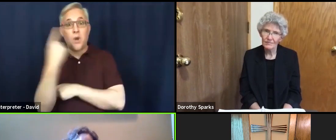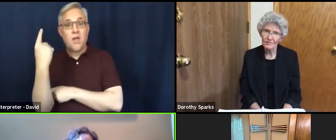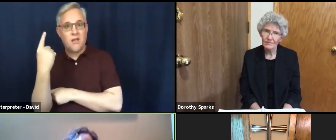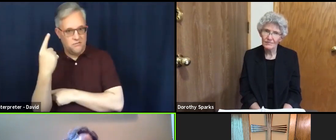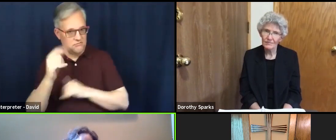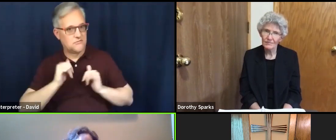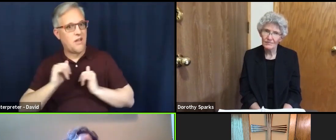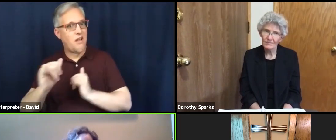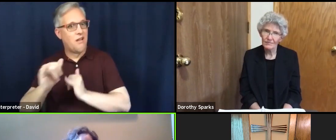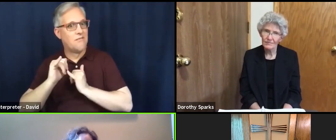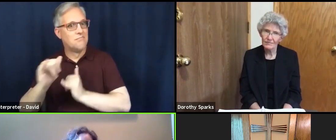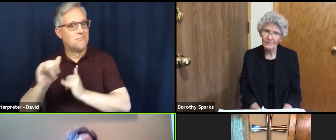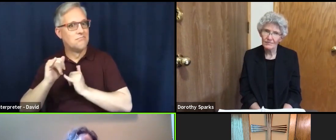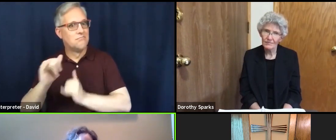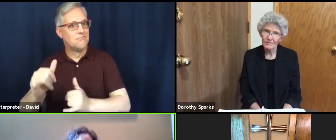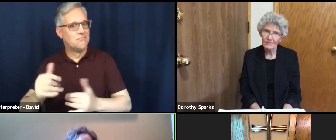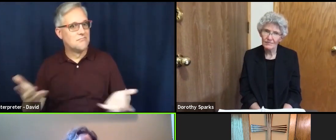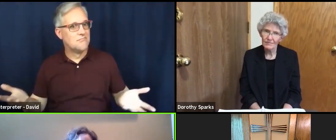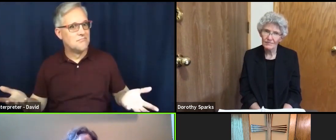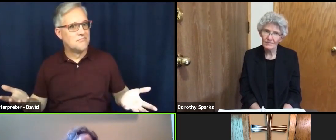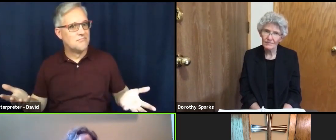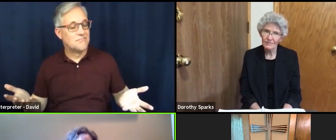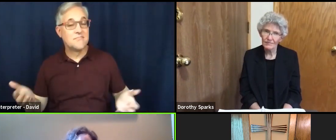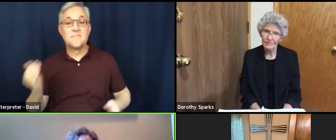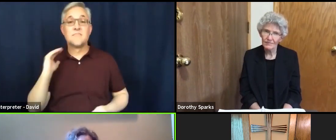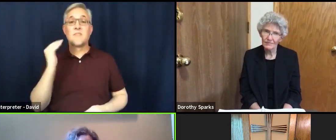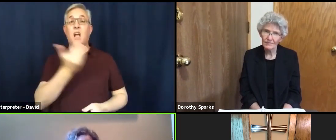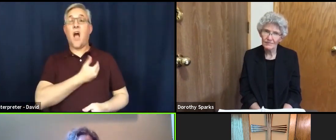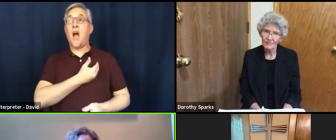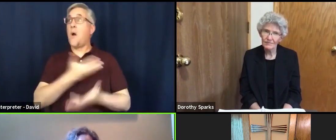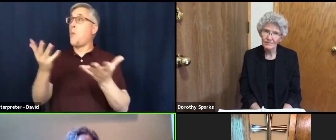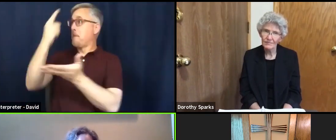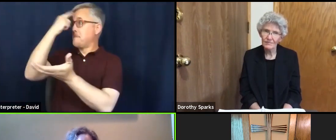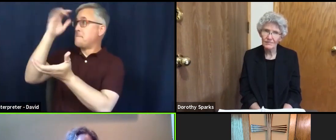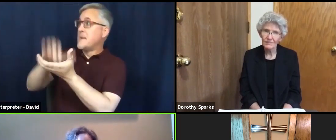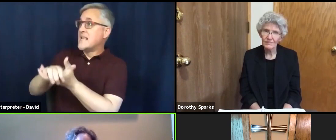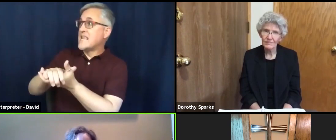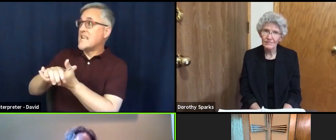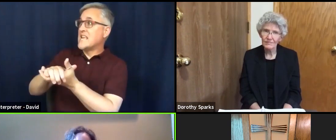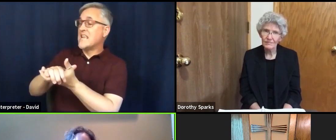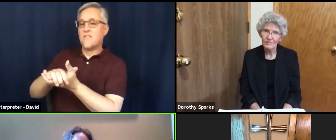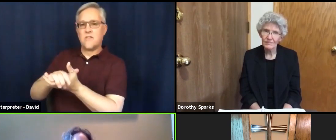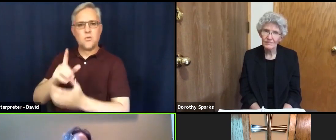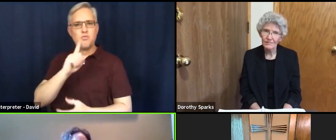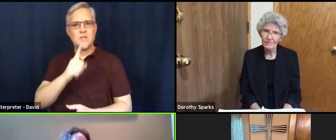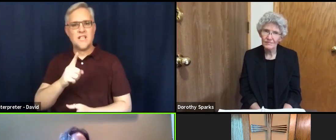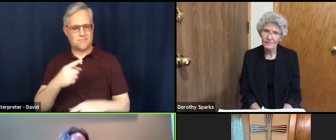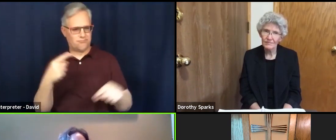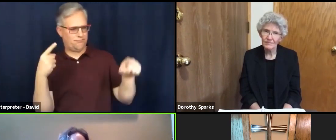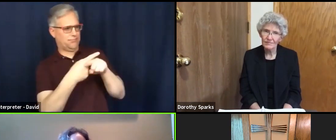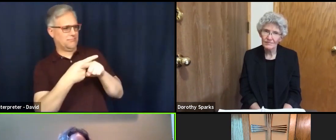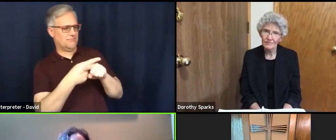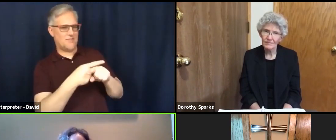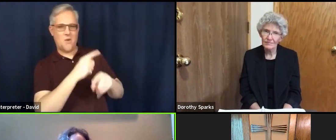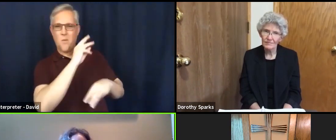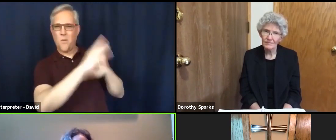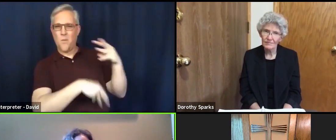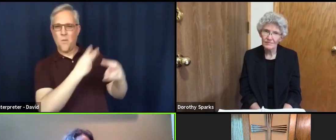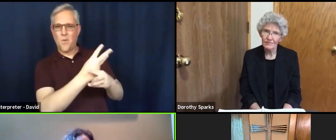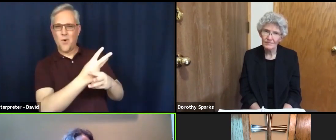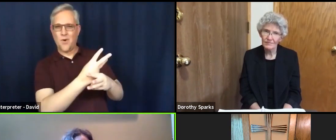believe something that goes counter to the world. Our societies look at us and think